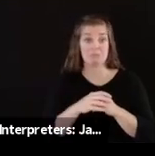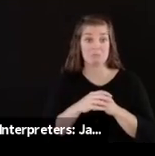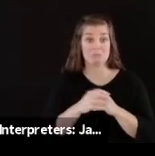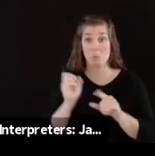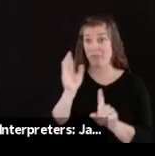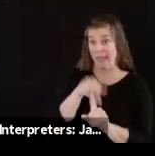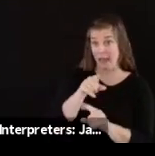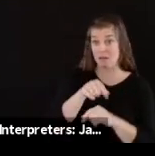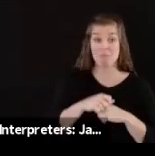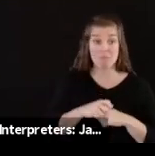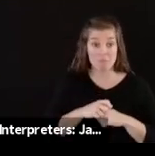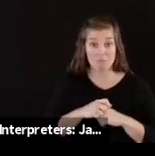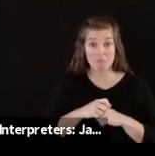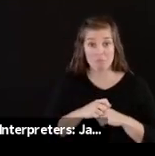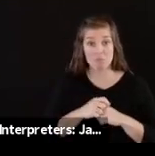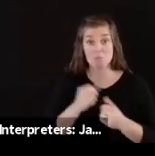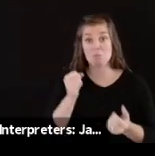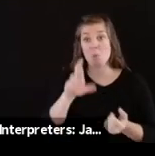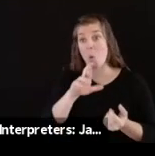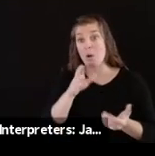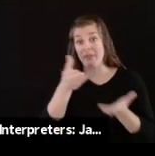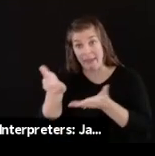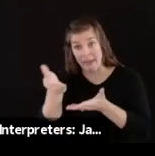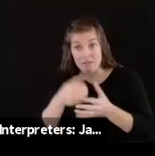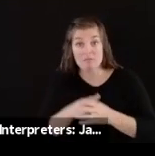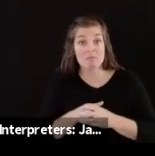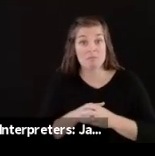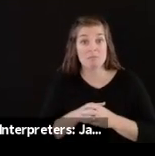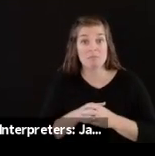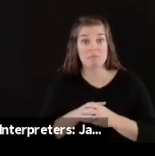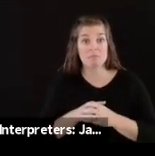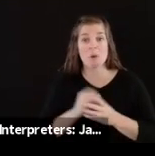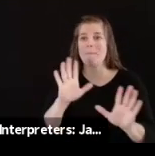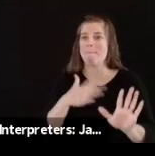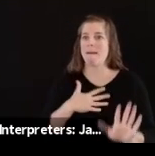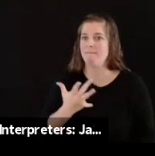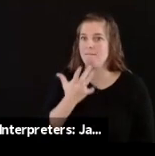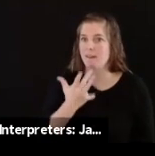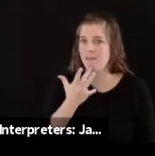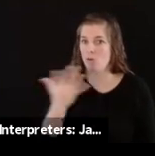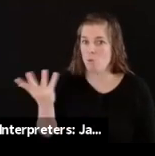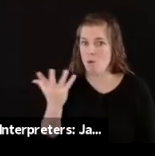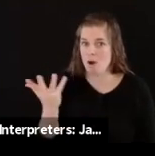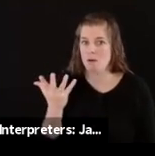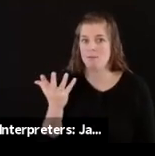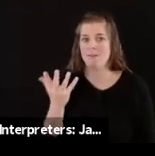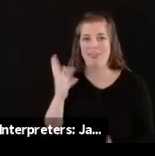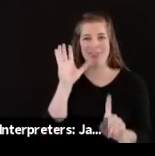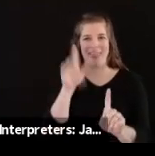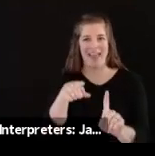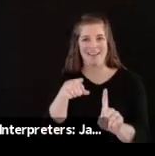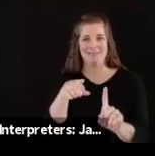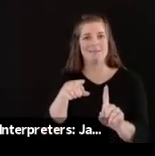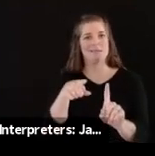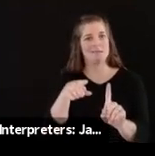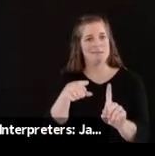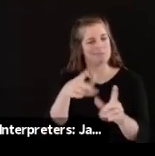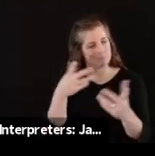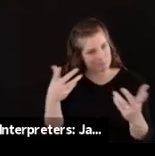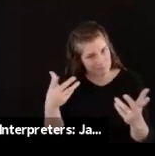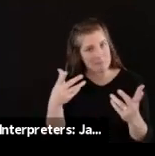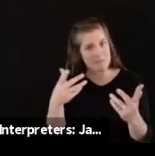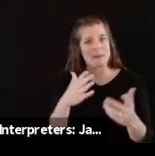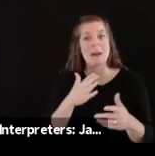this, or it can look like this, or my favorite, it can look like that. Those